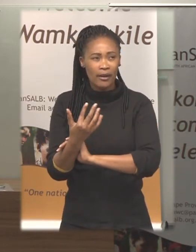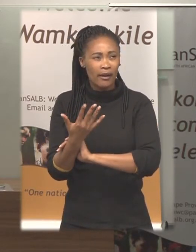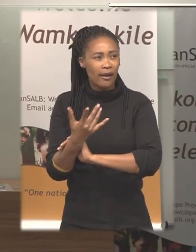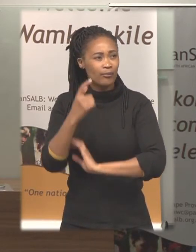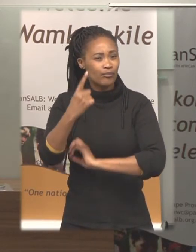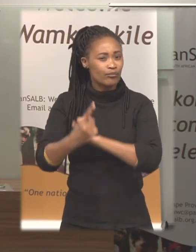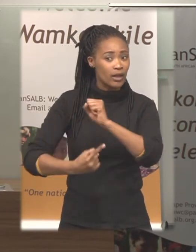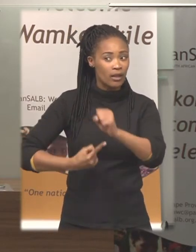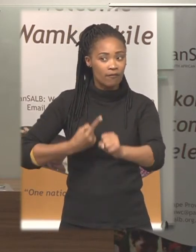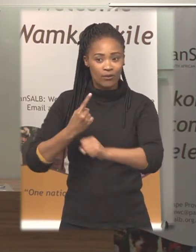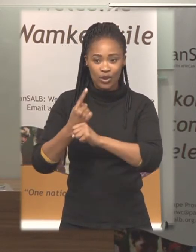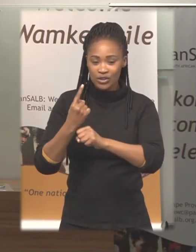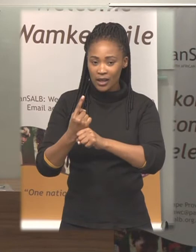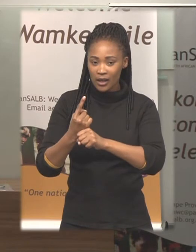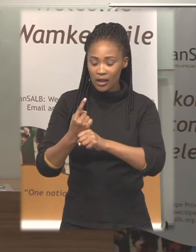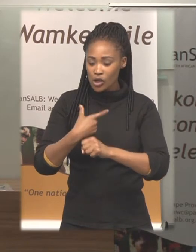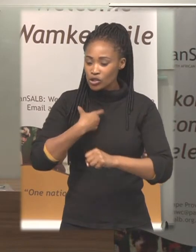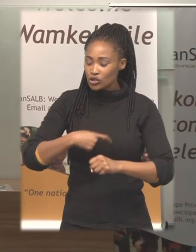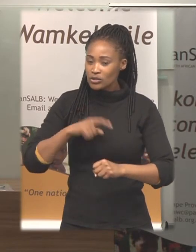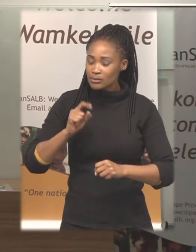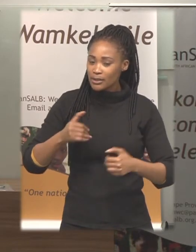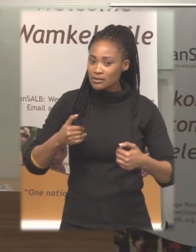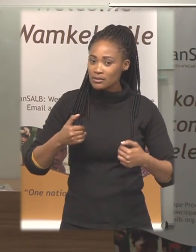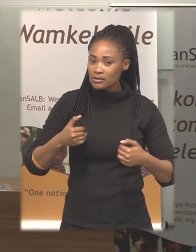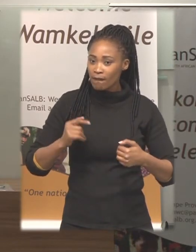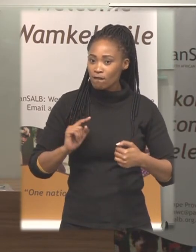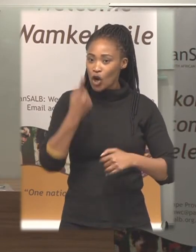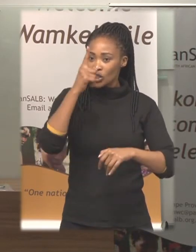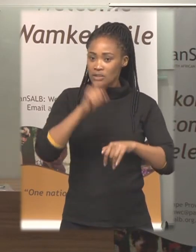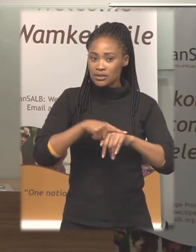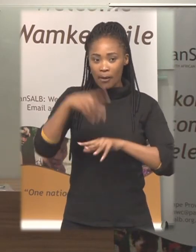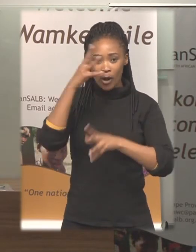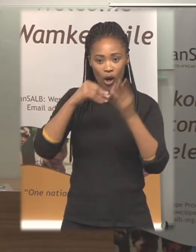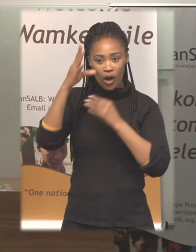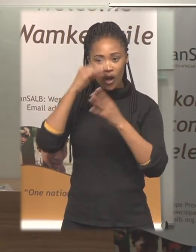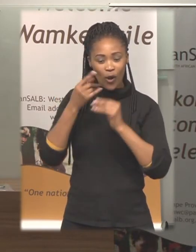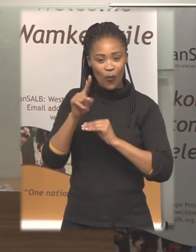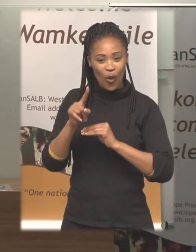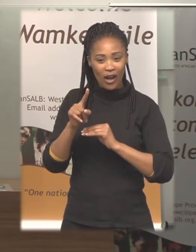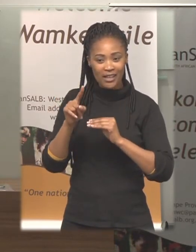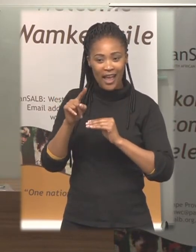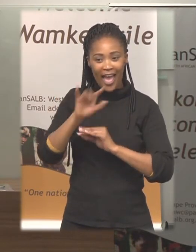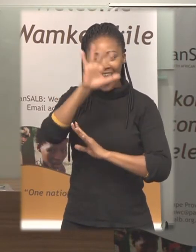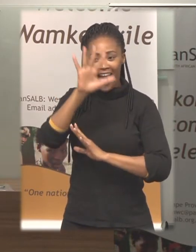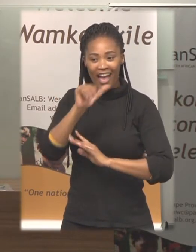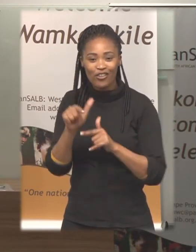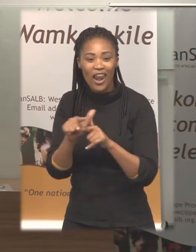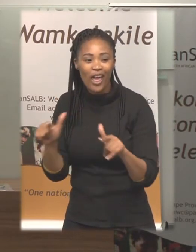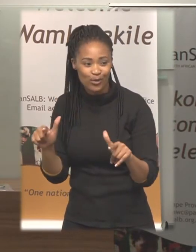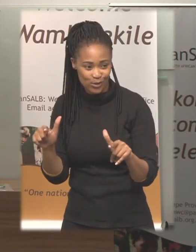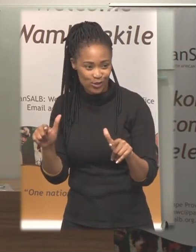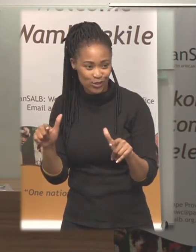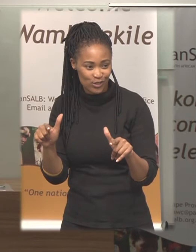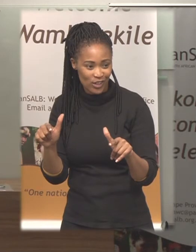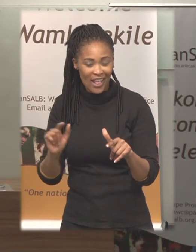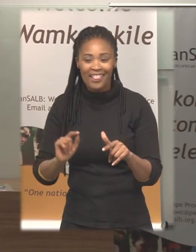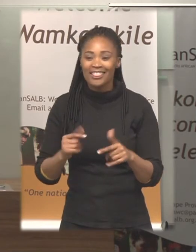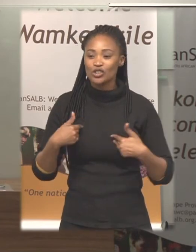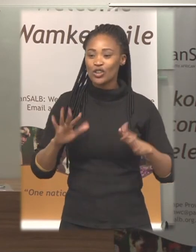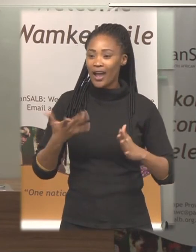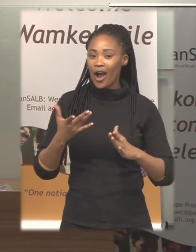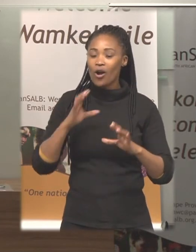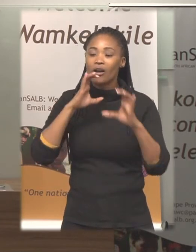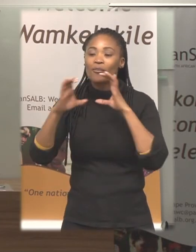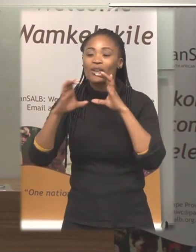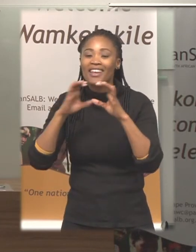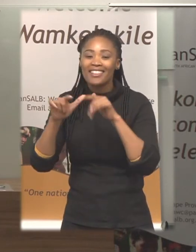year one, many students have to start learning an African language, and they are only starting at a communicative level,